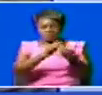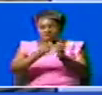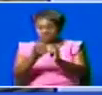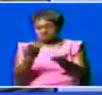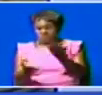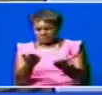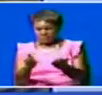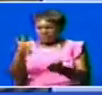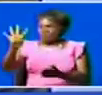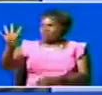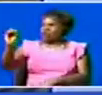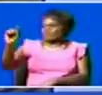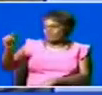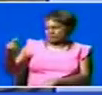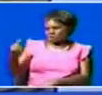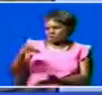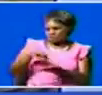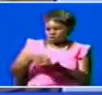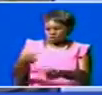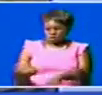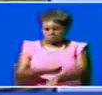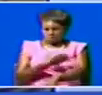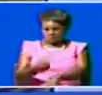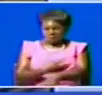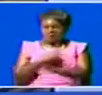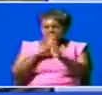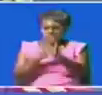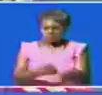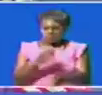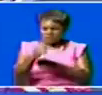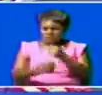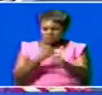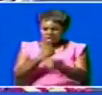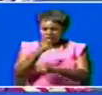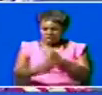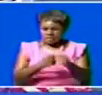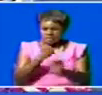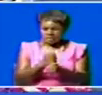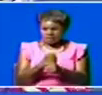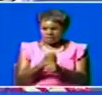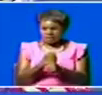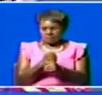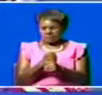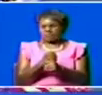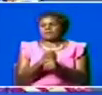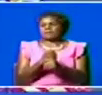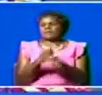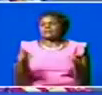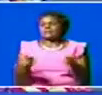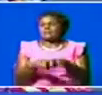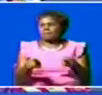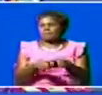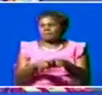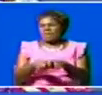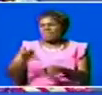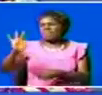changed. 40,000 cases of cancer are reported annually in Kenya. 28,000 annual mortality rate. And it has been rated as